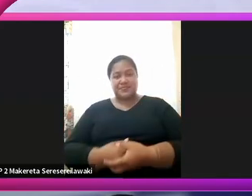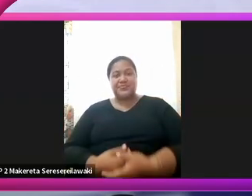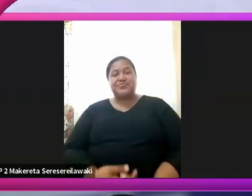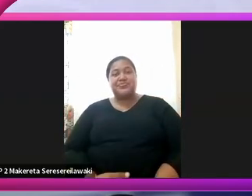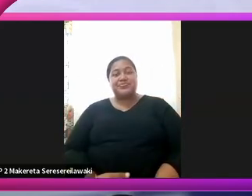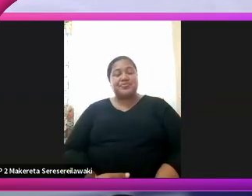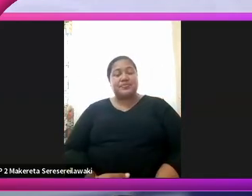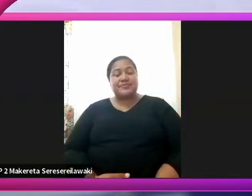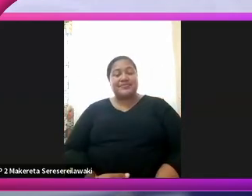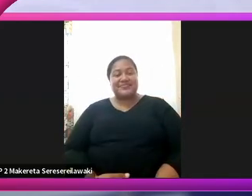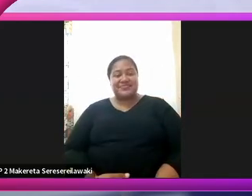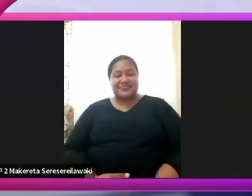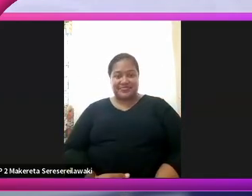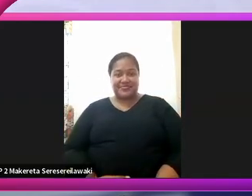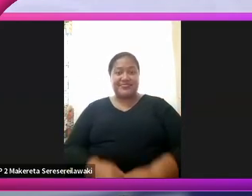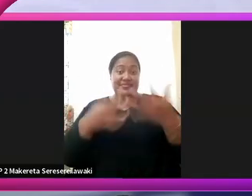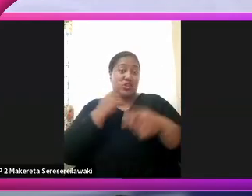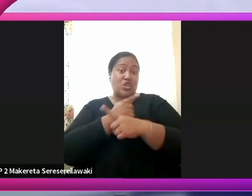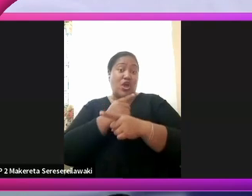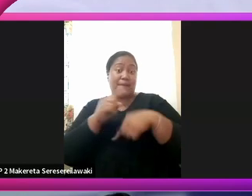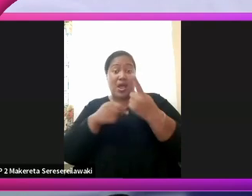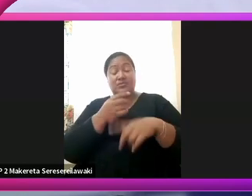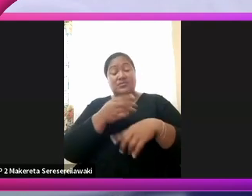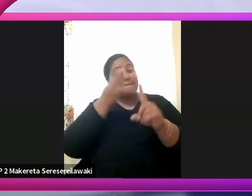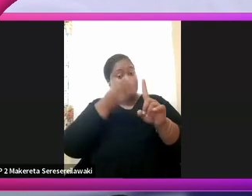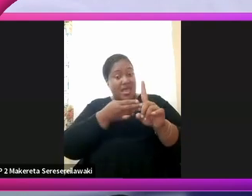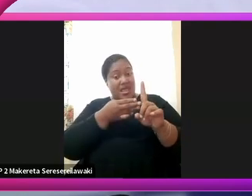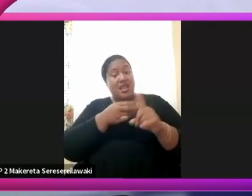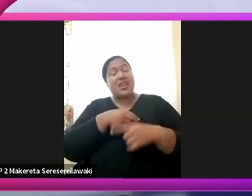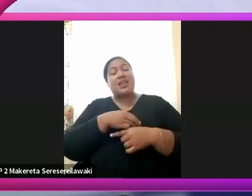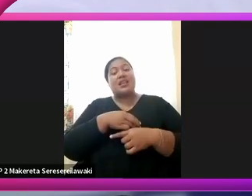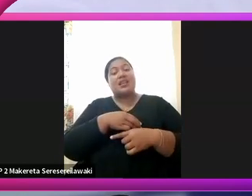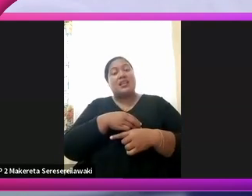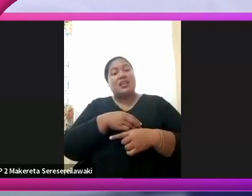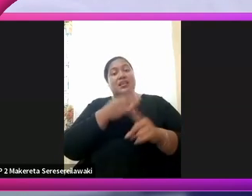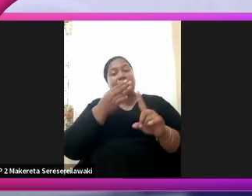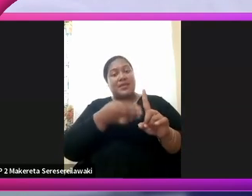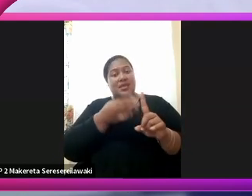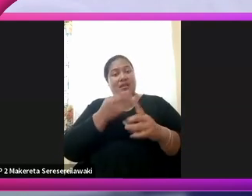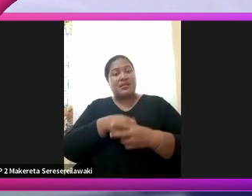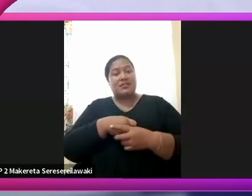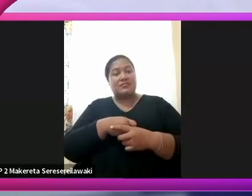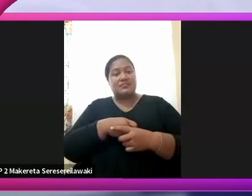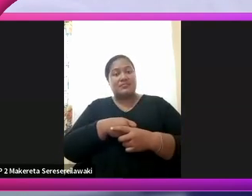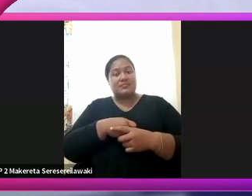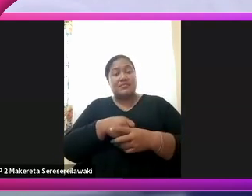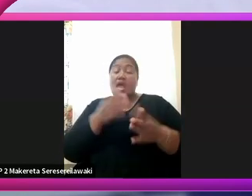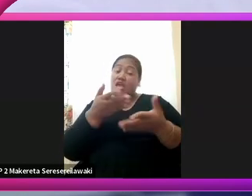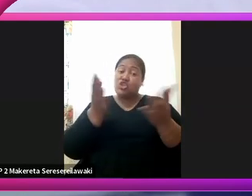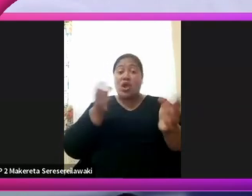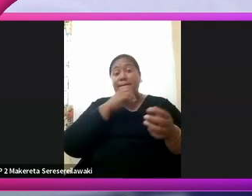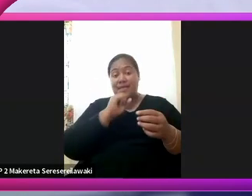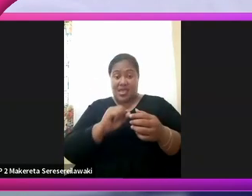please. Now talk about the male. The male, you may, all of you, maybe most